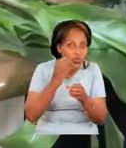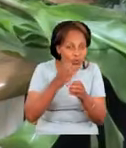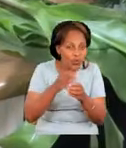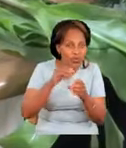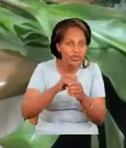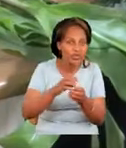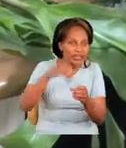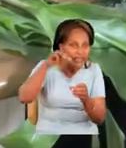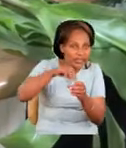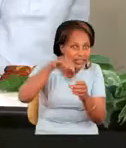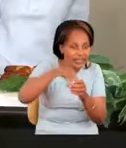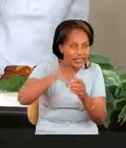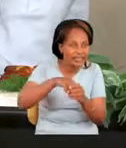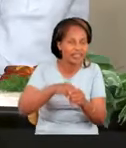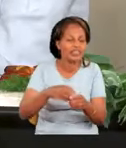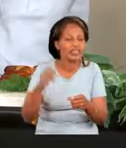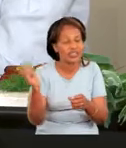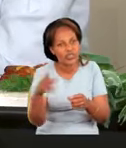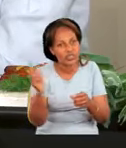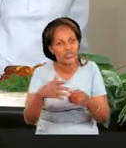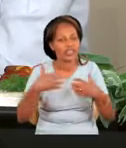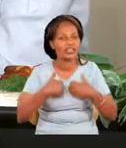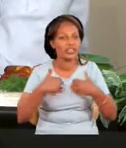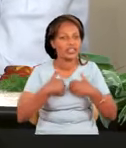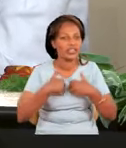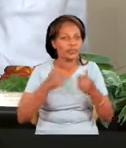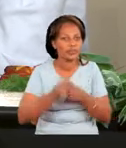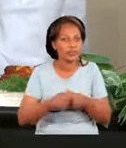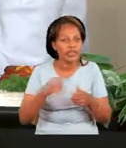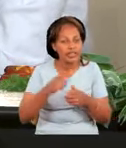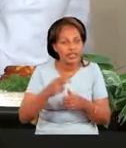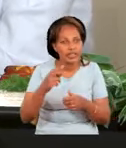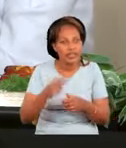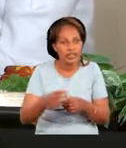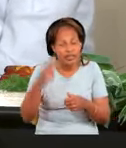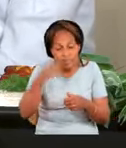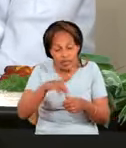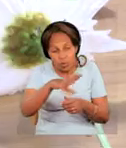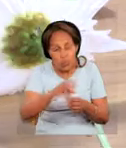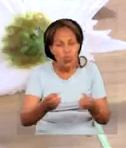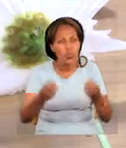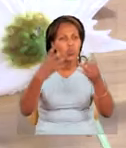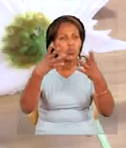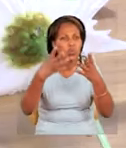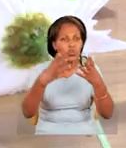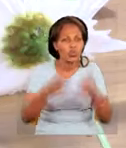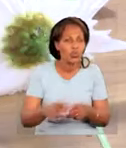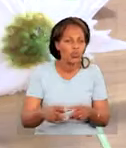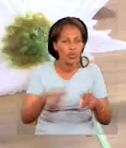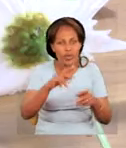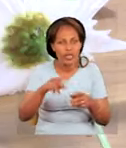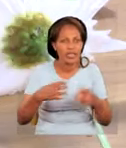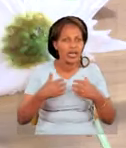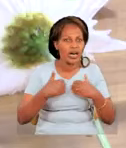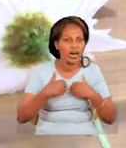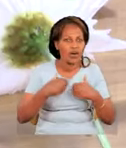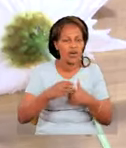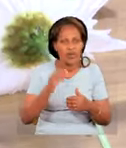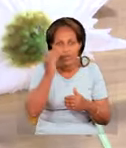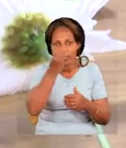seeds. Now, I see that most plants have flowers. The ovaries are inside the